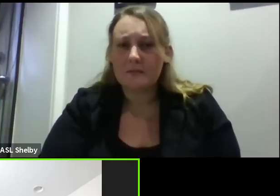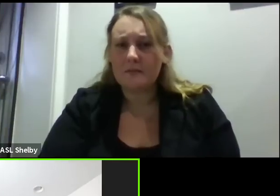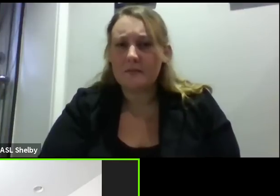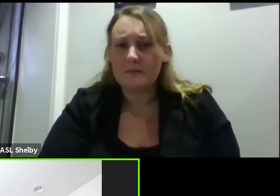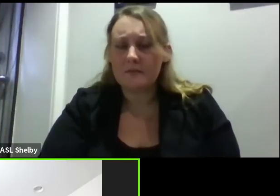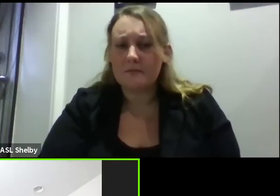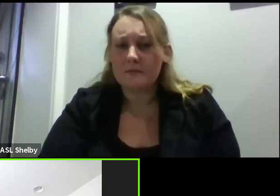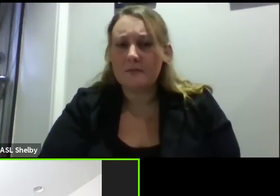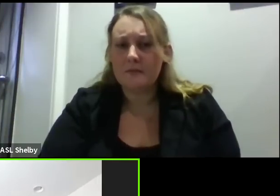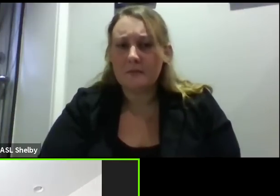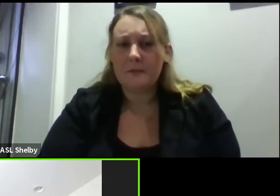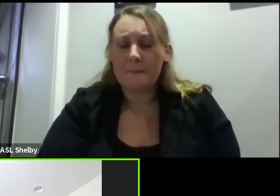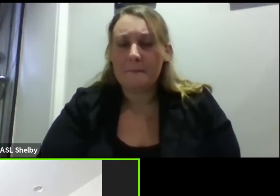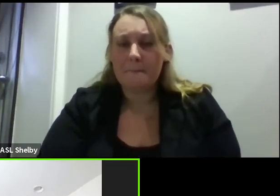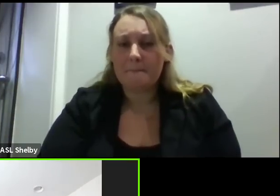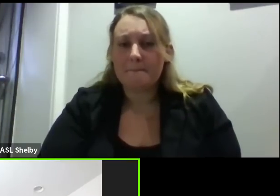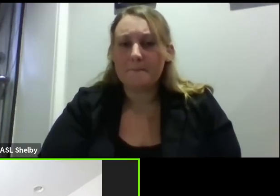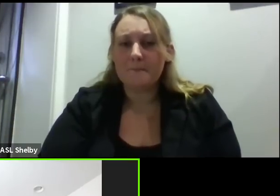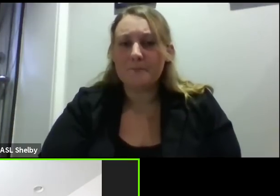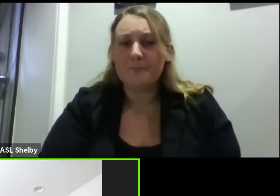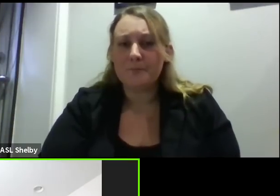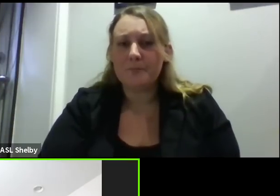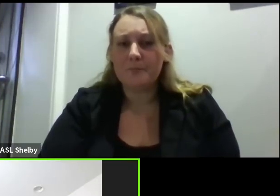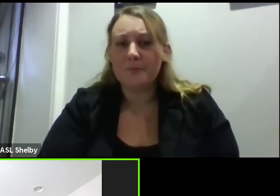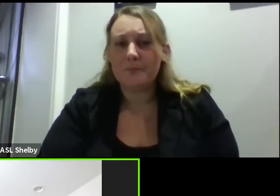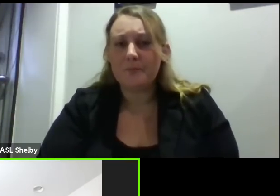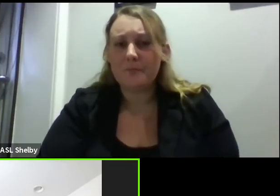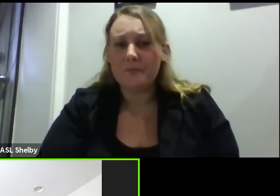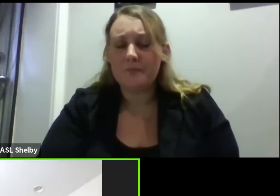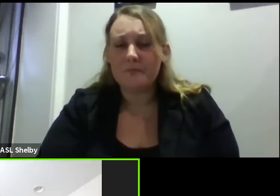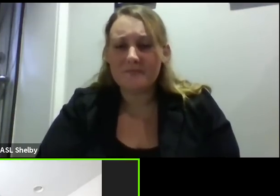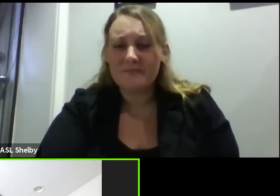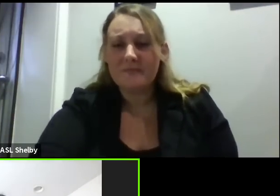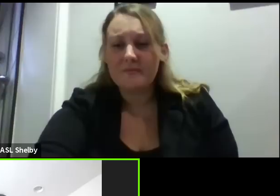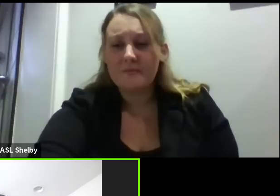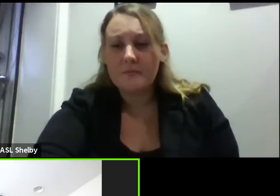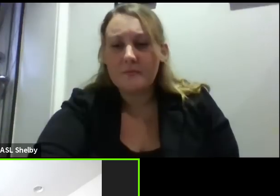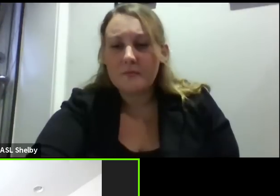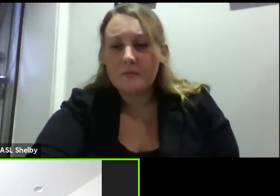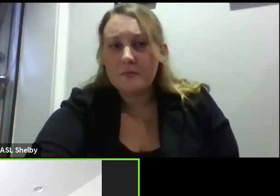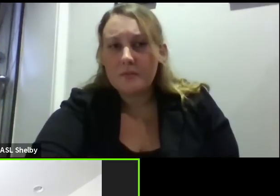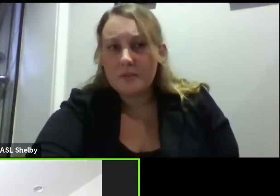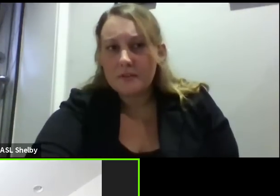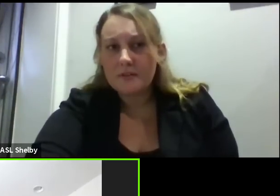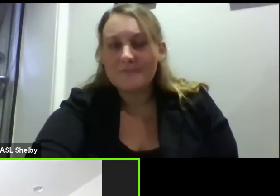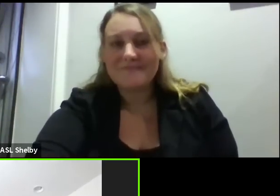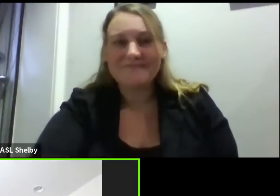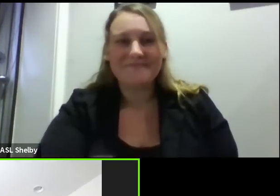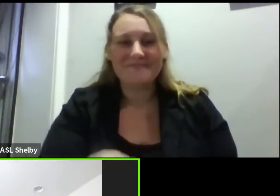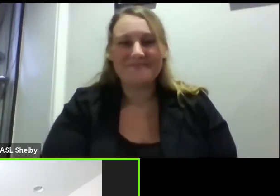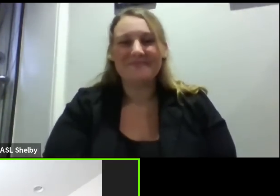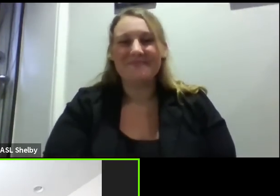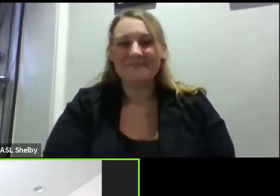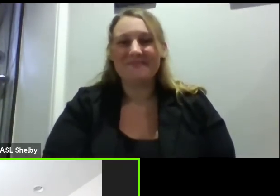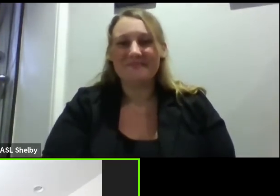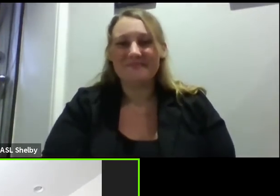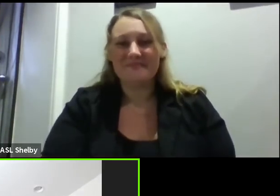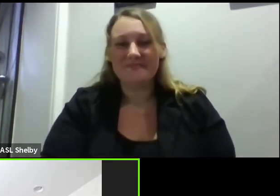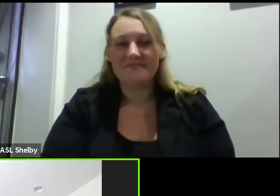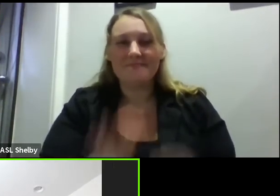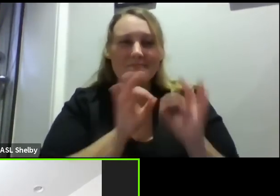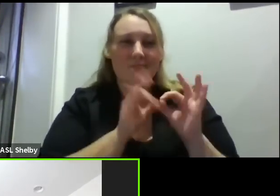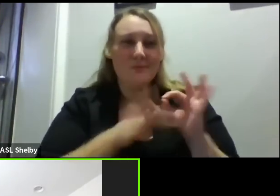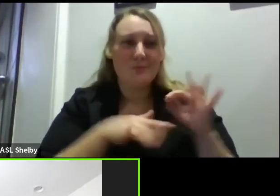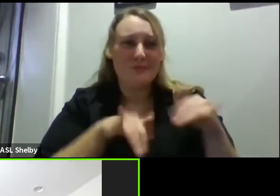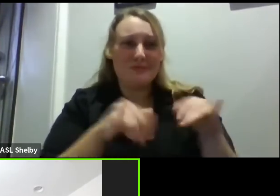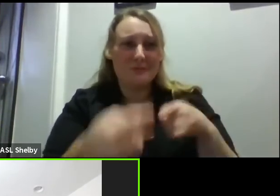politicians around the nation were aghast at it, because isn't the sex working community, who is further racialized and who